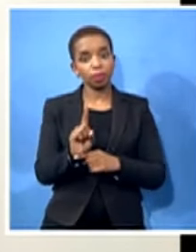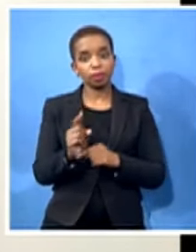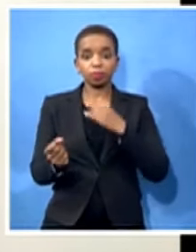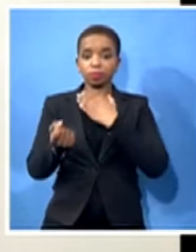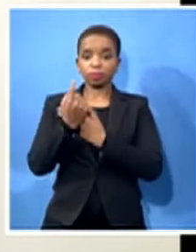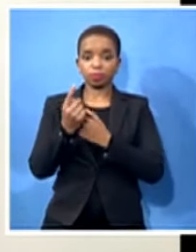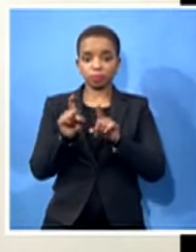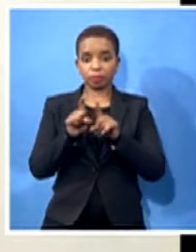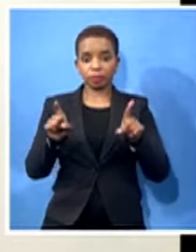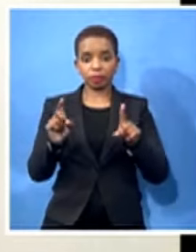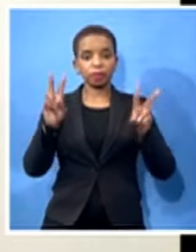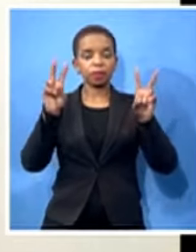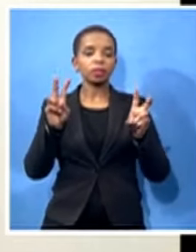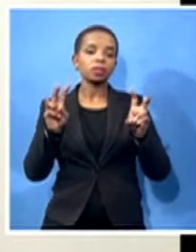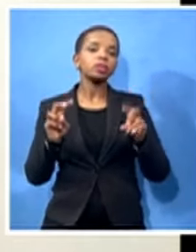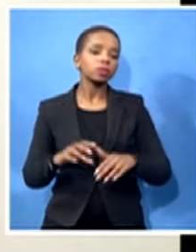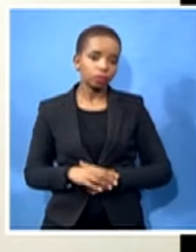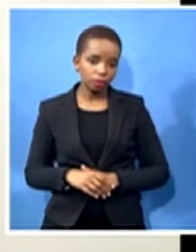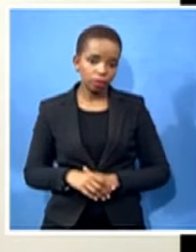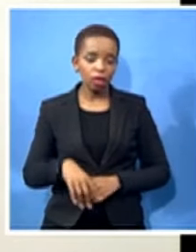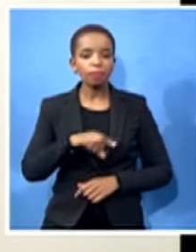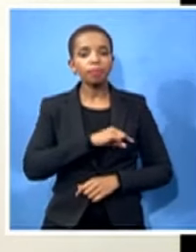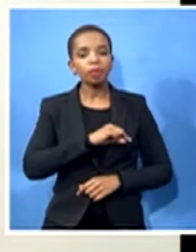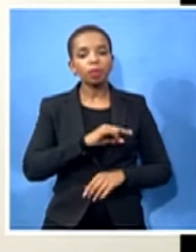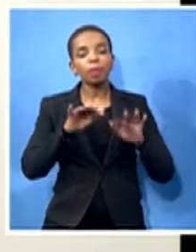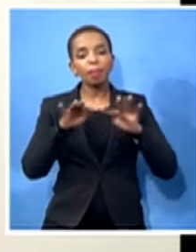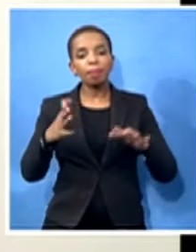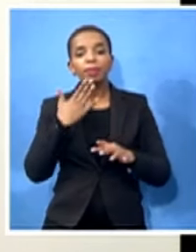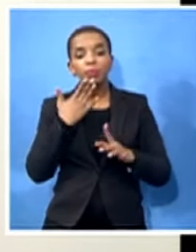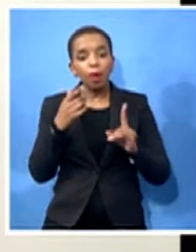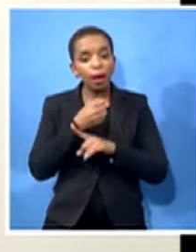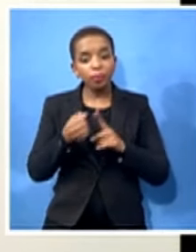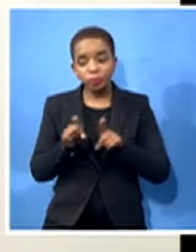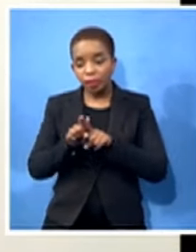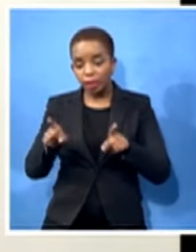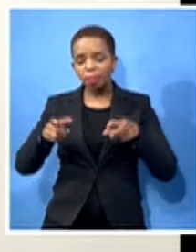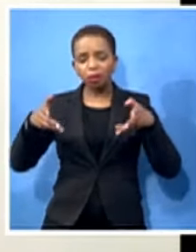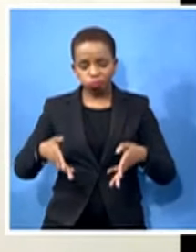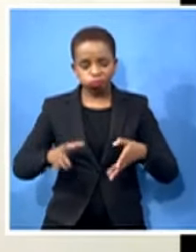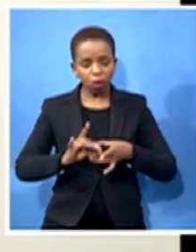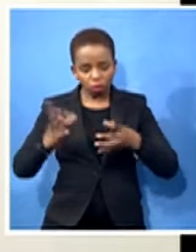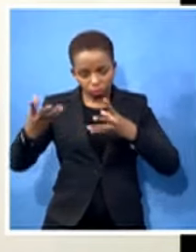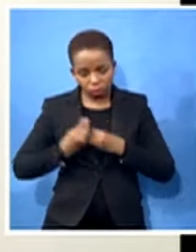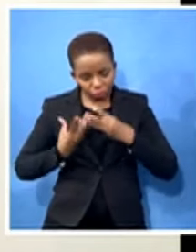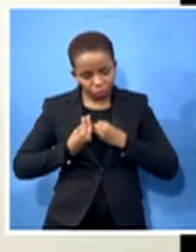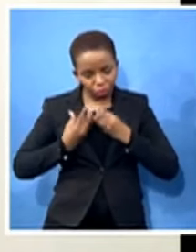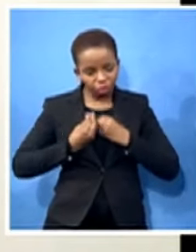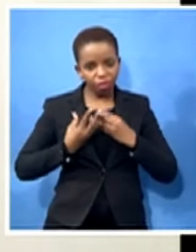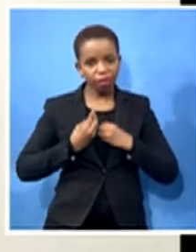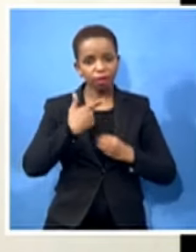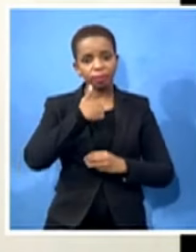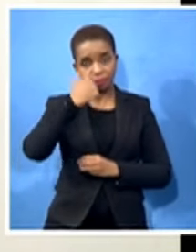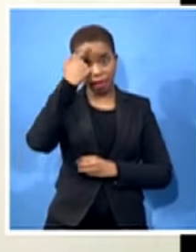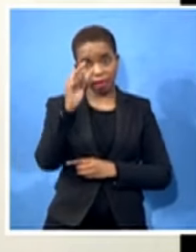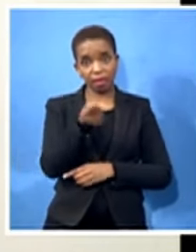these perpetrators are at home and they are with them. So I think it's really, really important that all